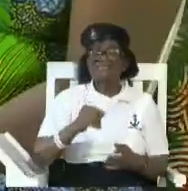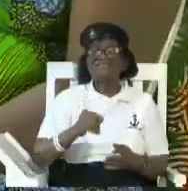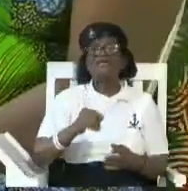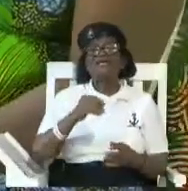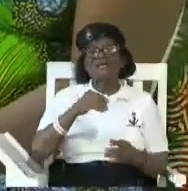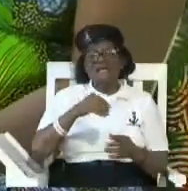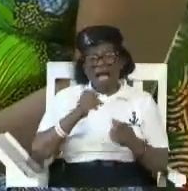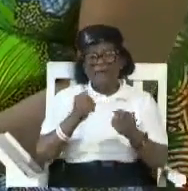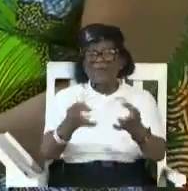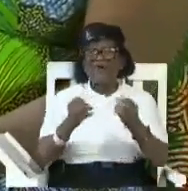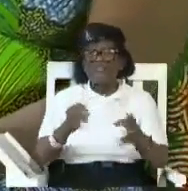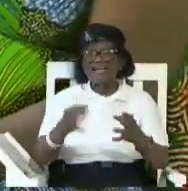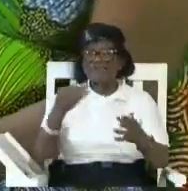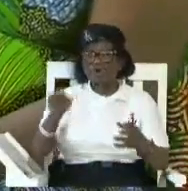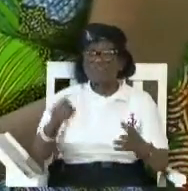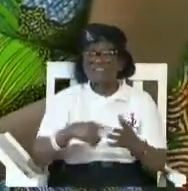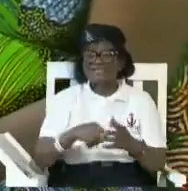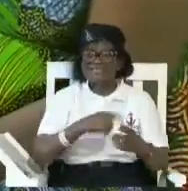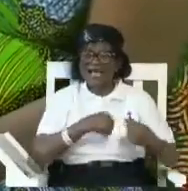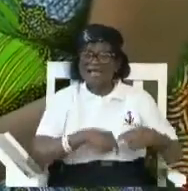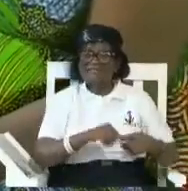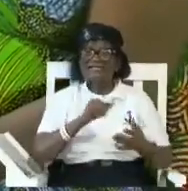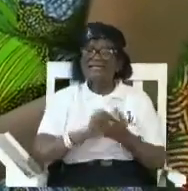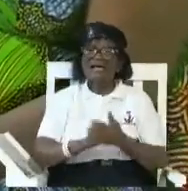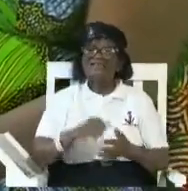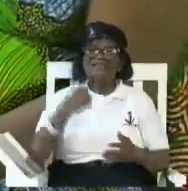heart that the mouth speaks.